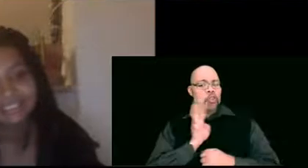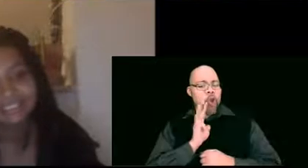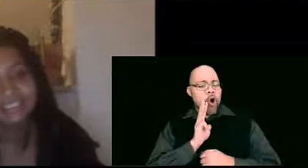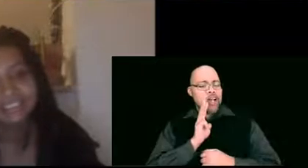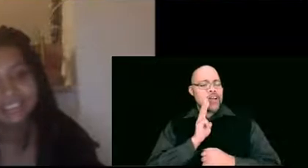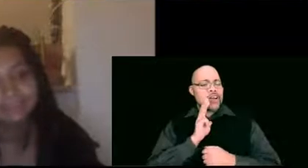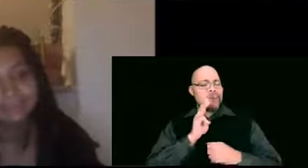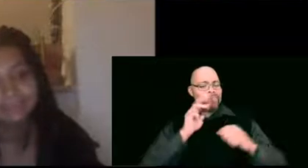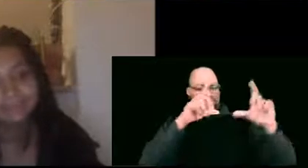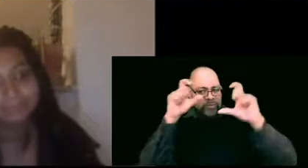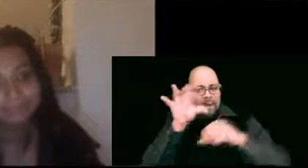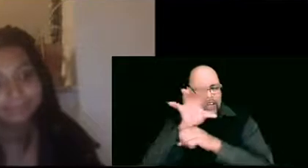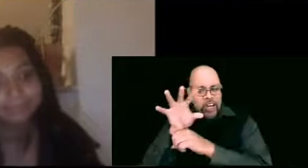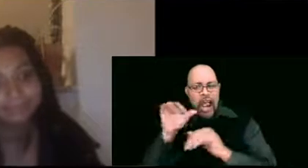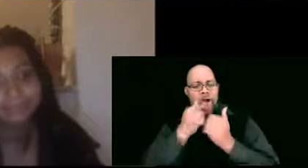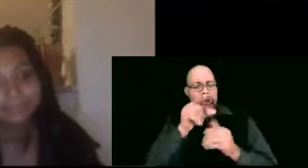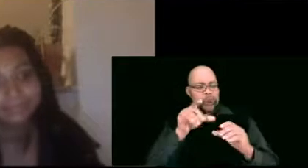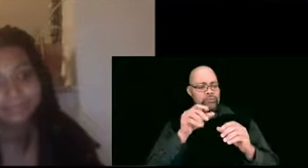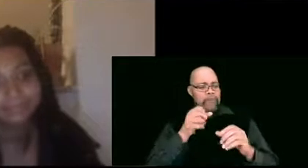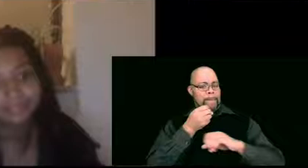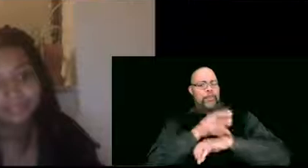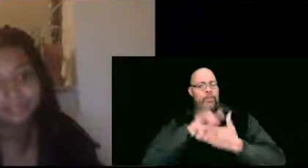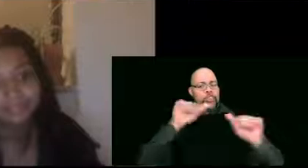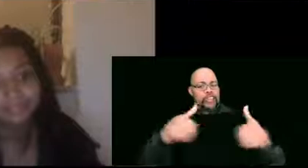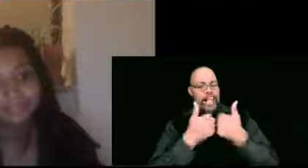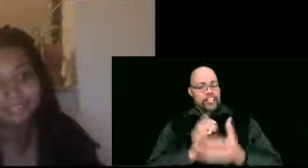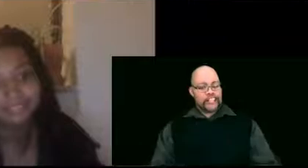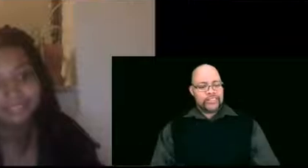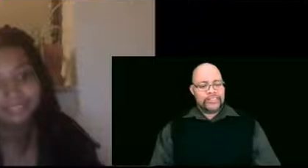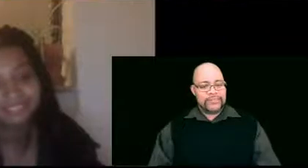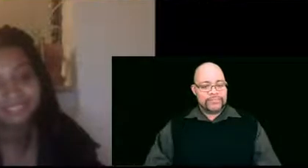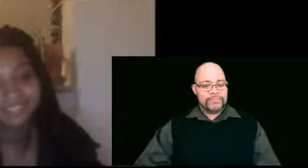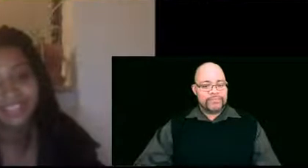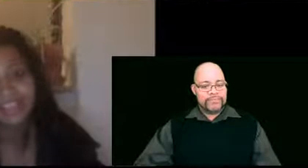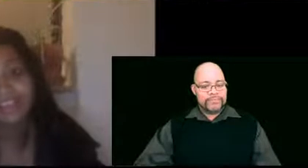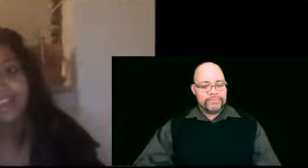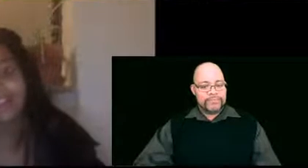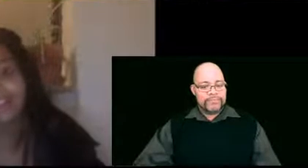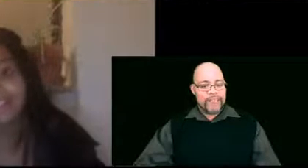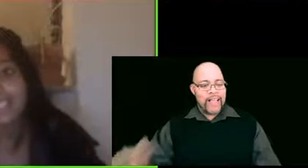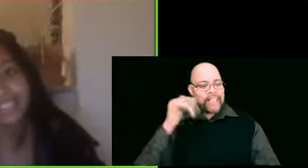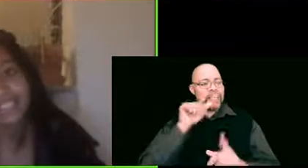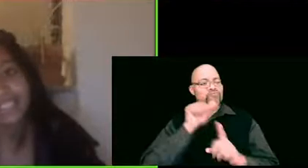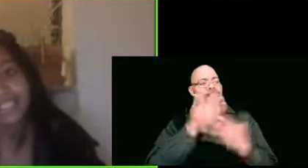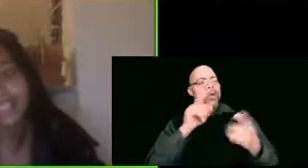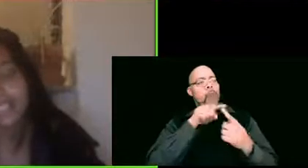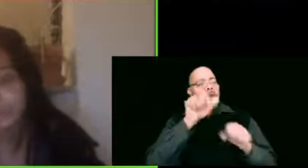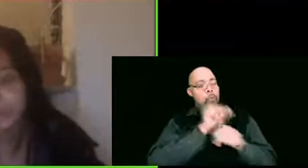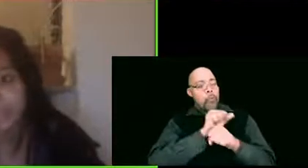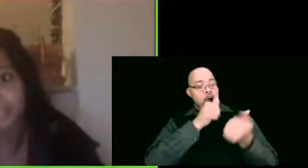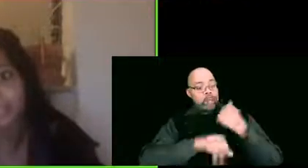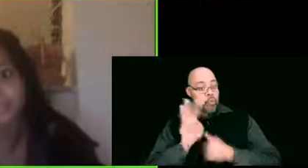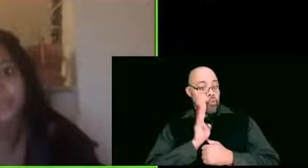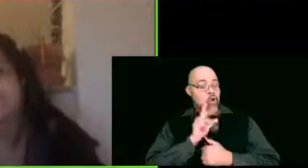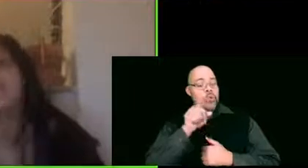an underwater videographer and photographer, and how did you overcome those challenges? I think the trickiest thing is that